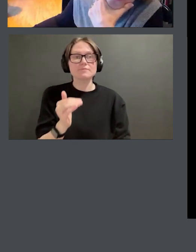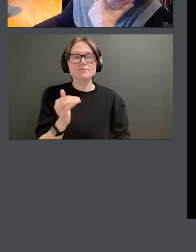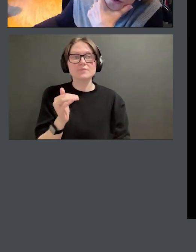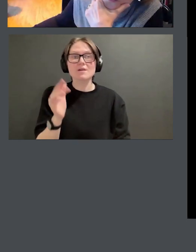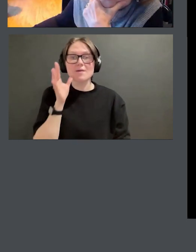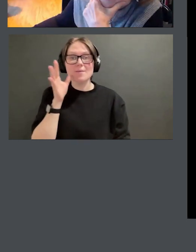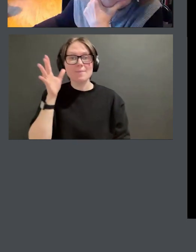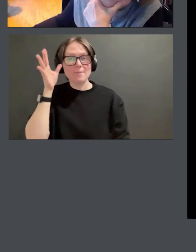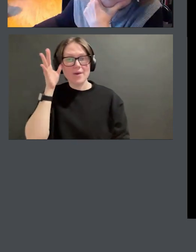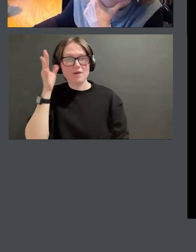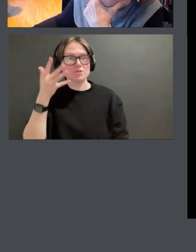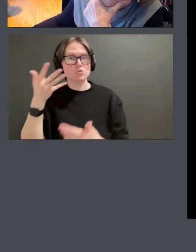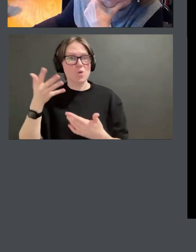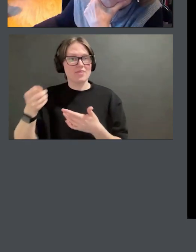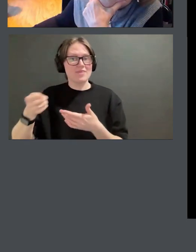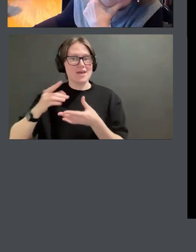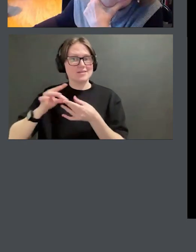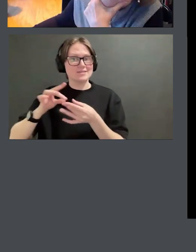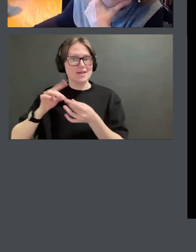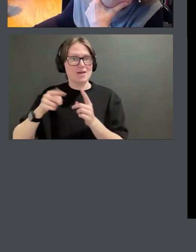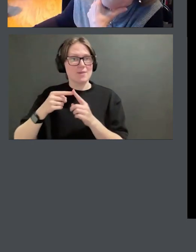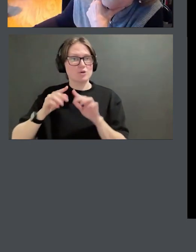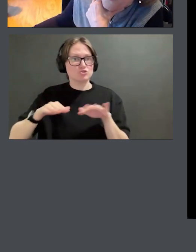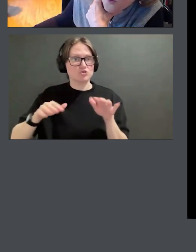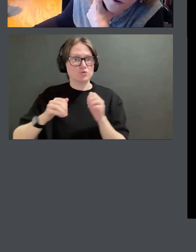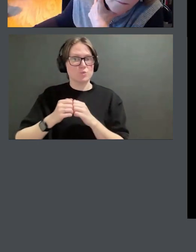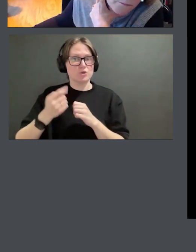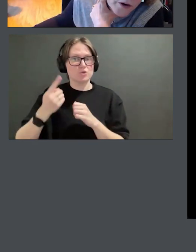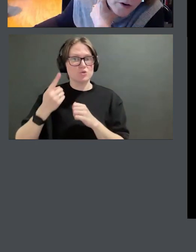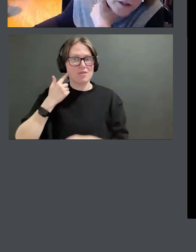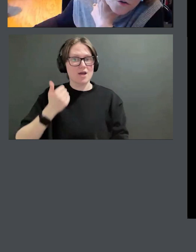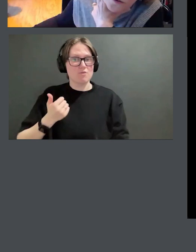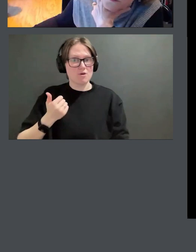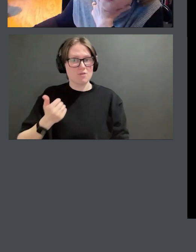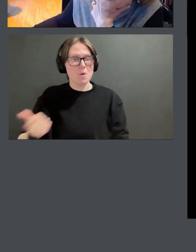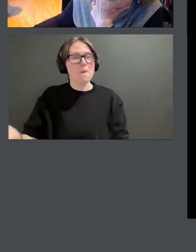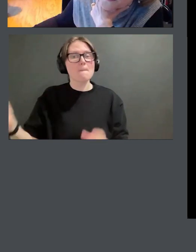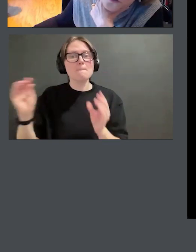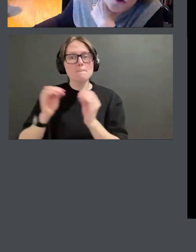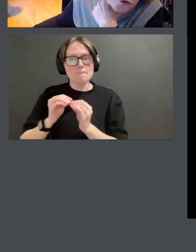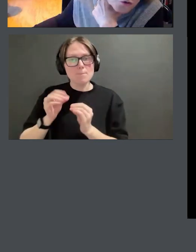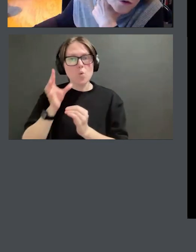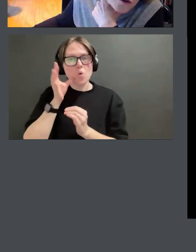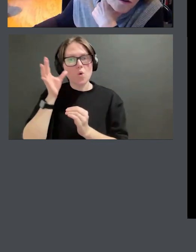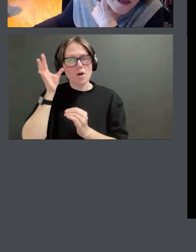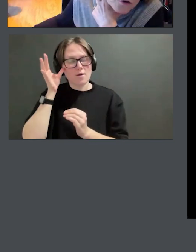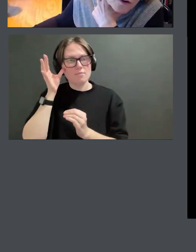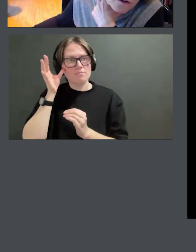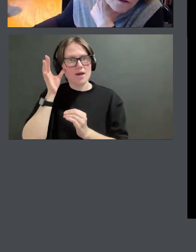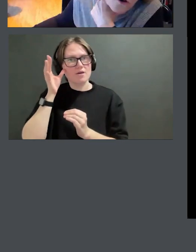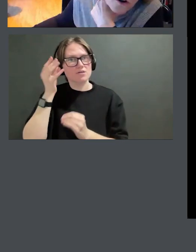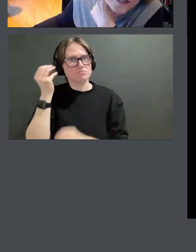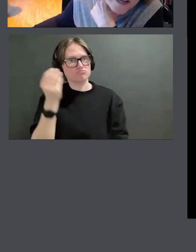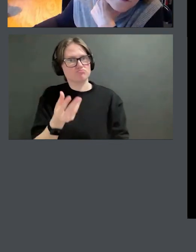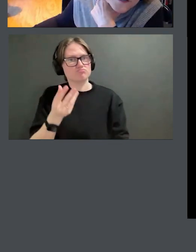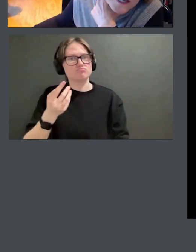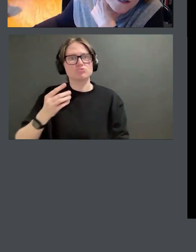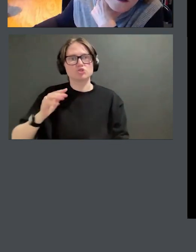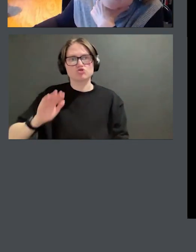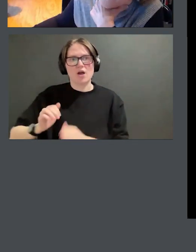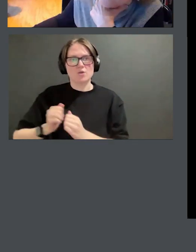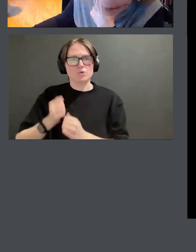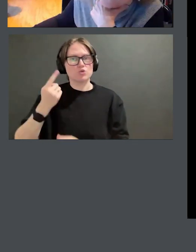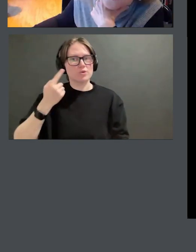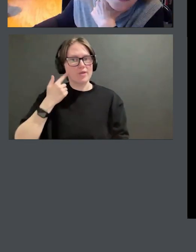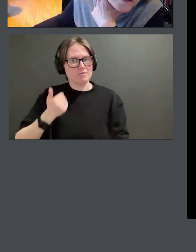their children who have unilateral loss, more parents reported that their children with unilateral loss had